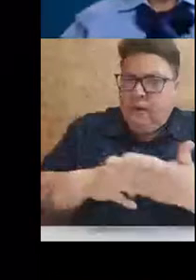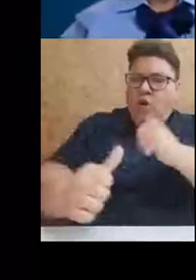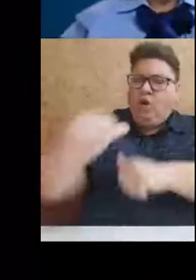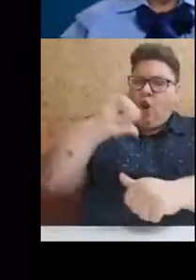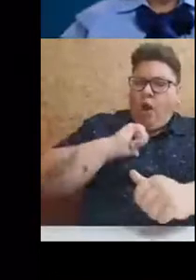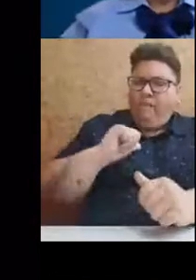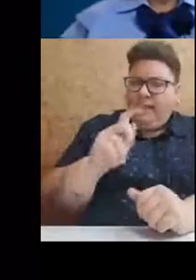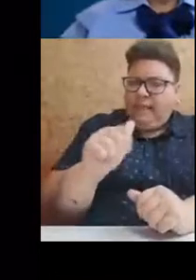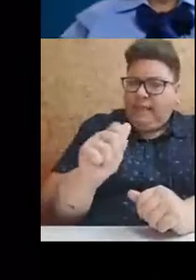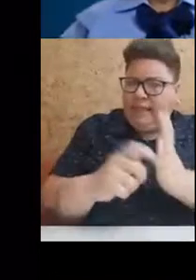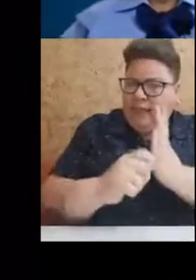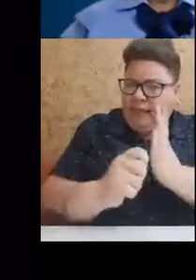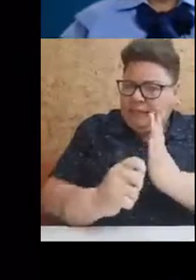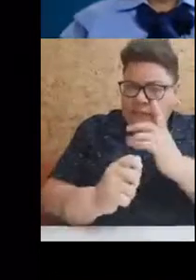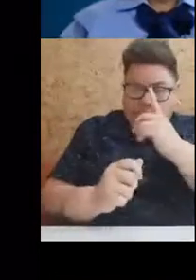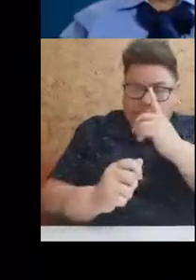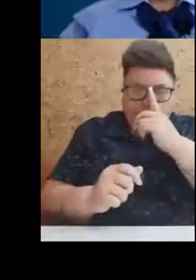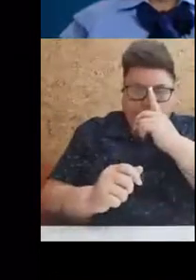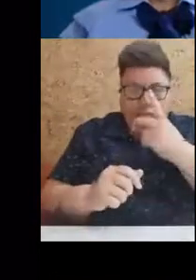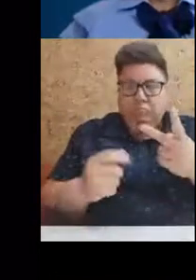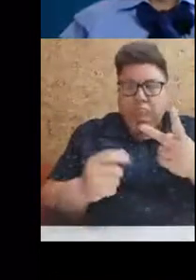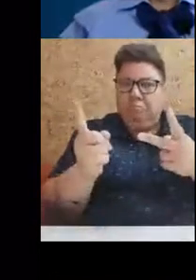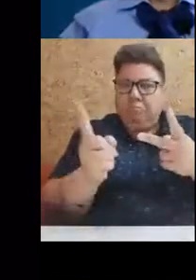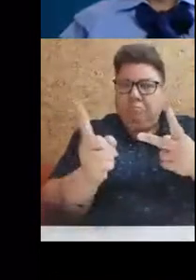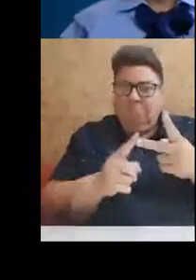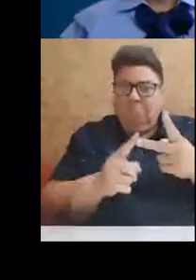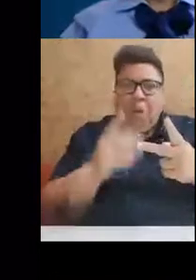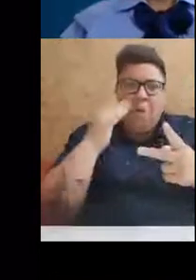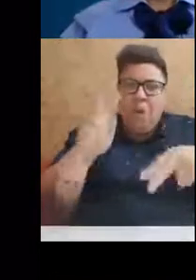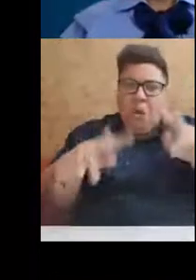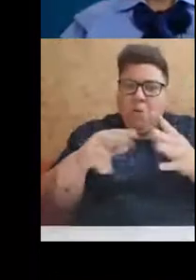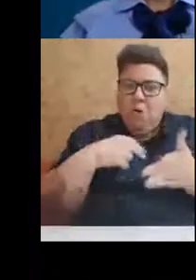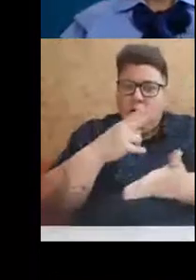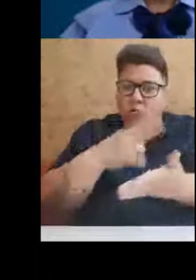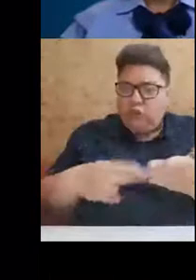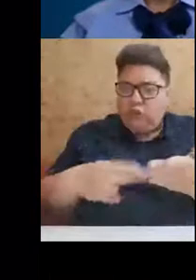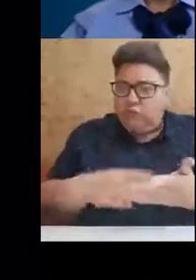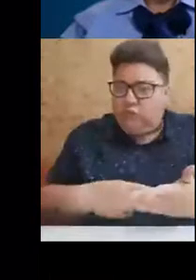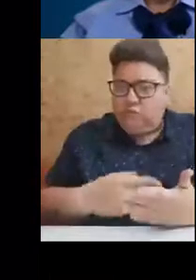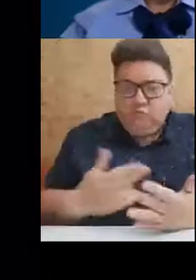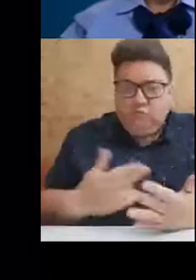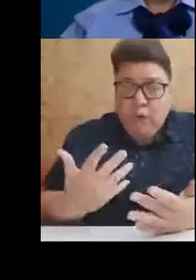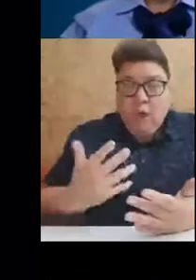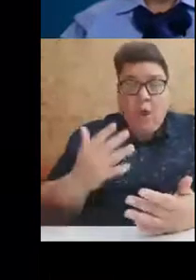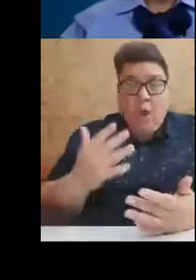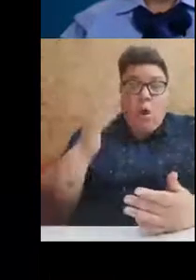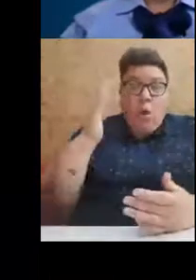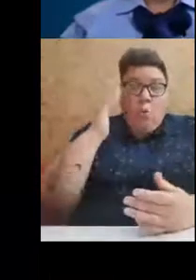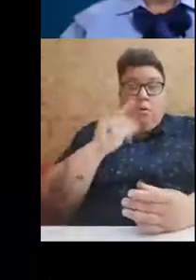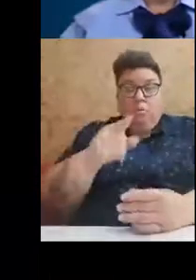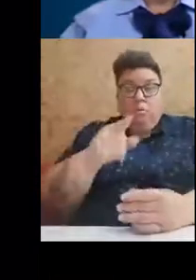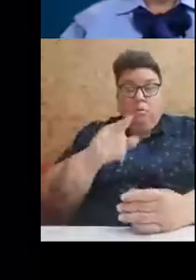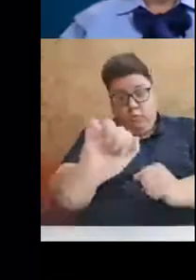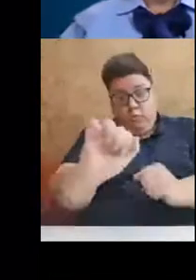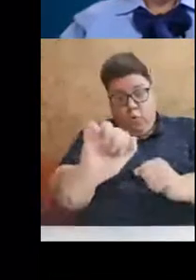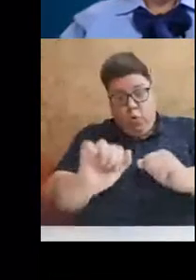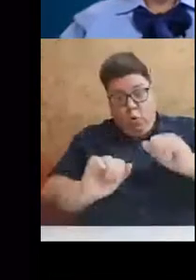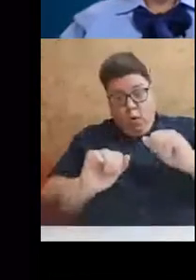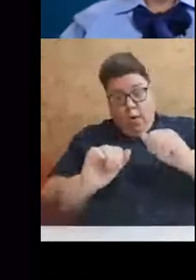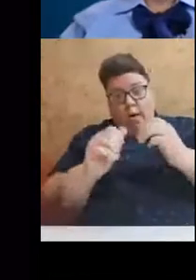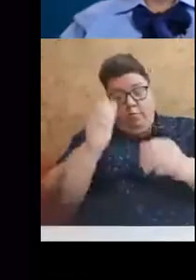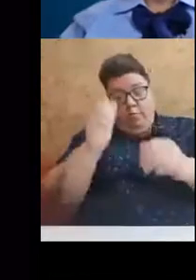Or the next registration within 2 months from the date of commencement of your business